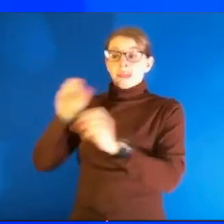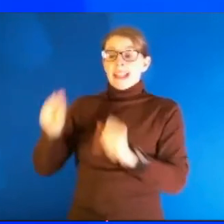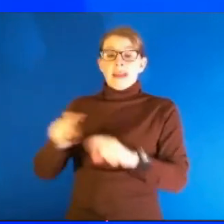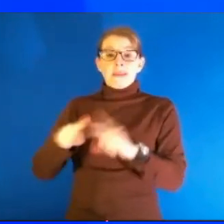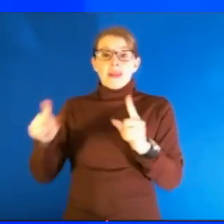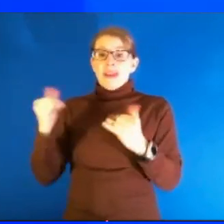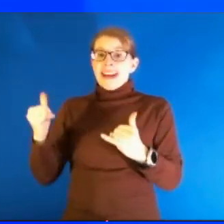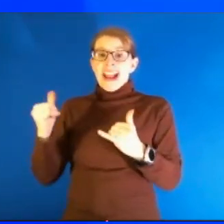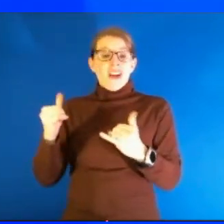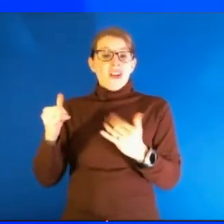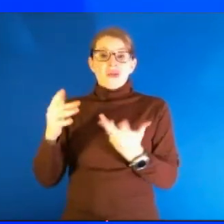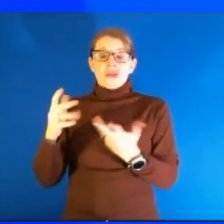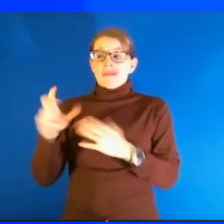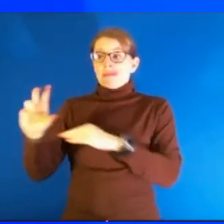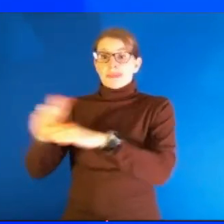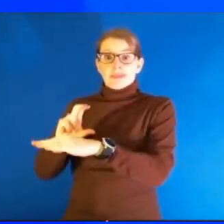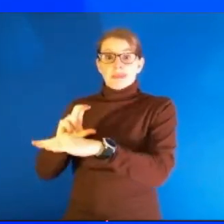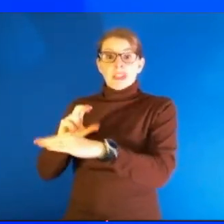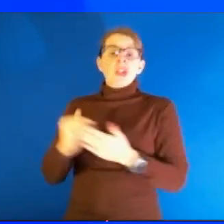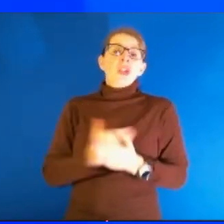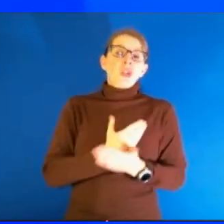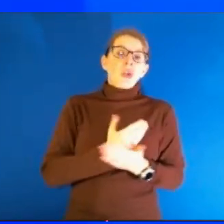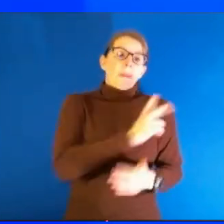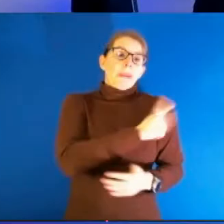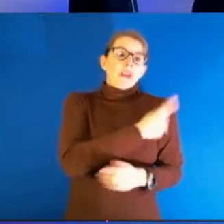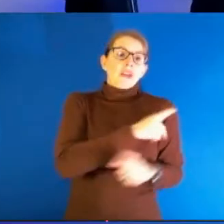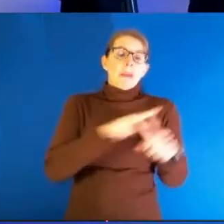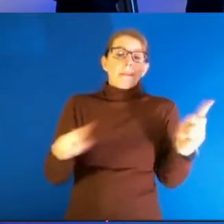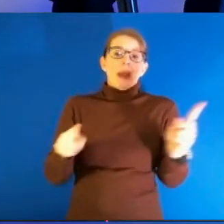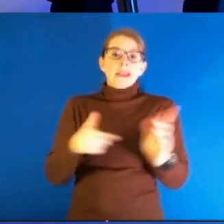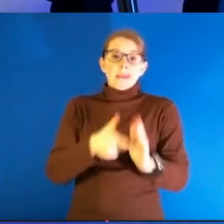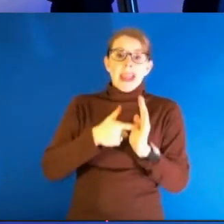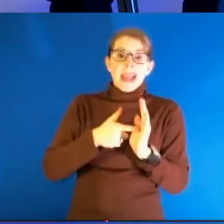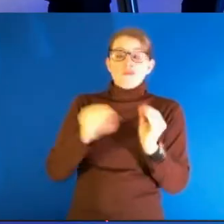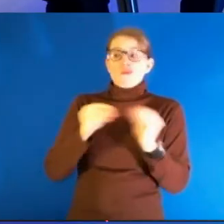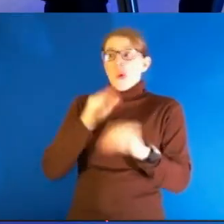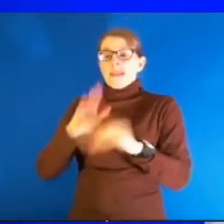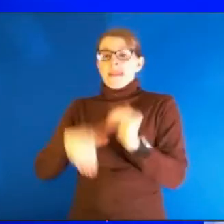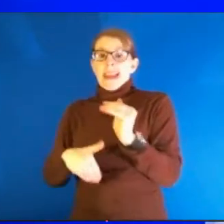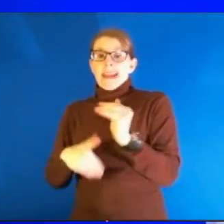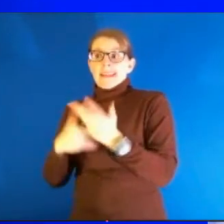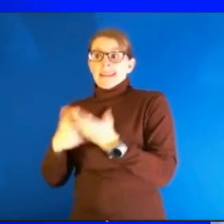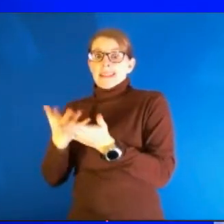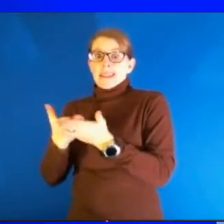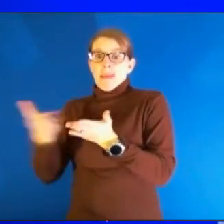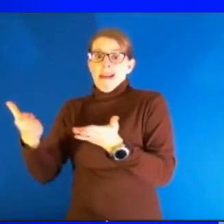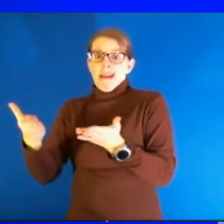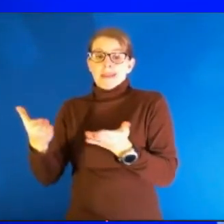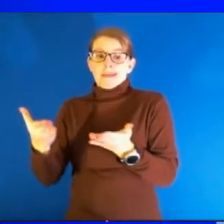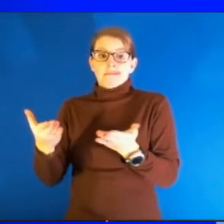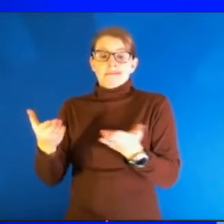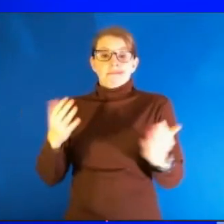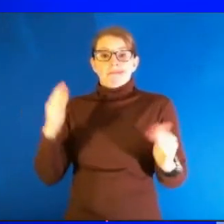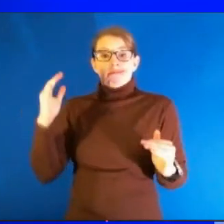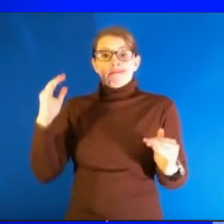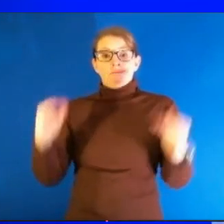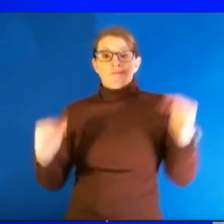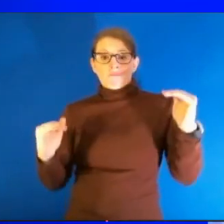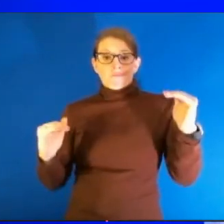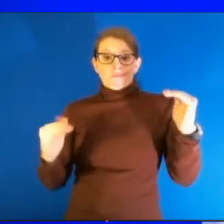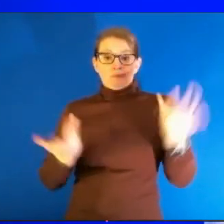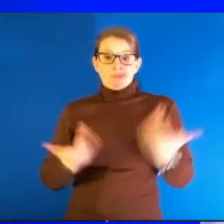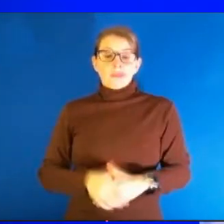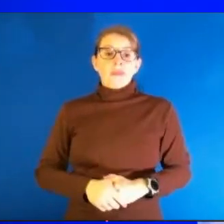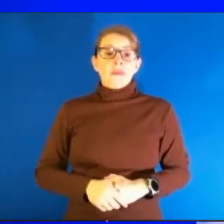We're getting it to patients, but our demand is outpacing what we have. Dr. Hawkinson, you had some comments. Yeah, I think we should also clarify that these